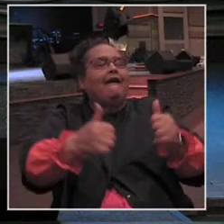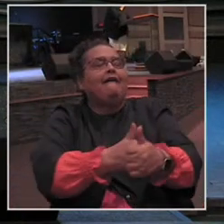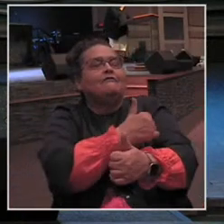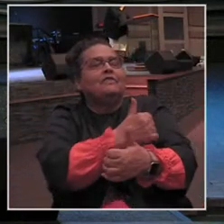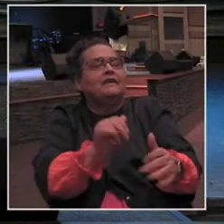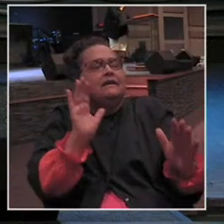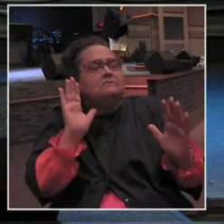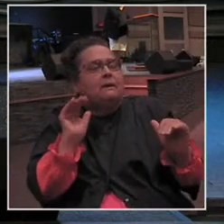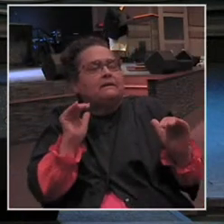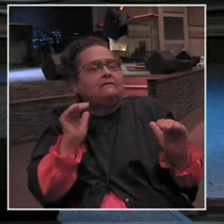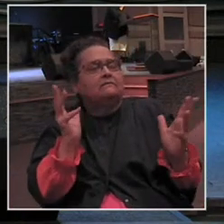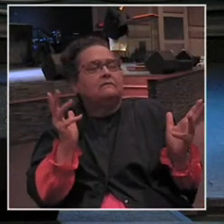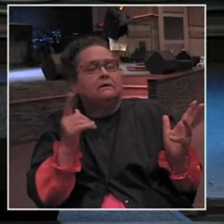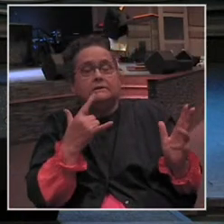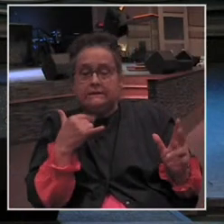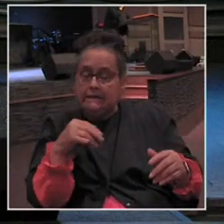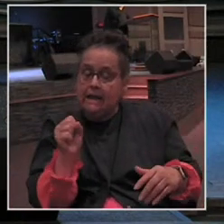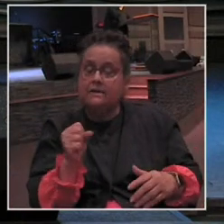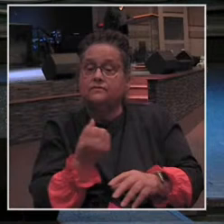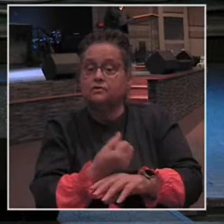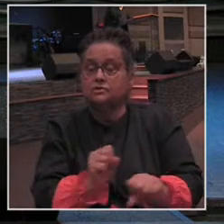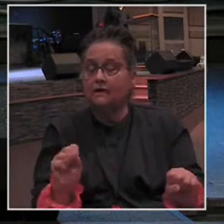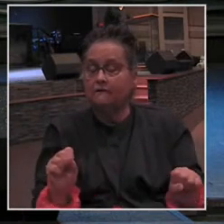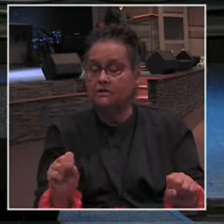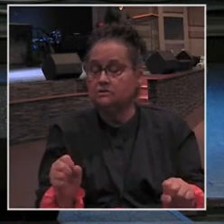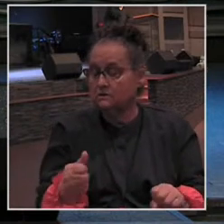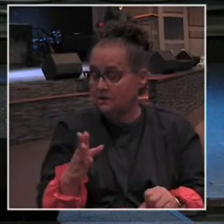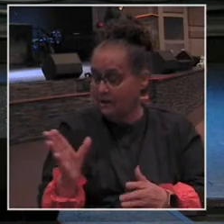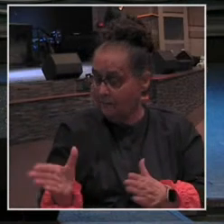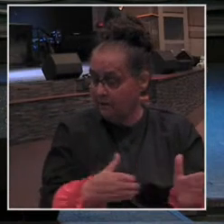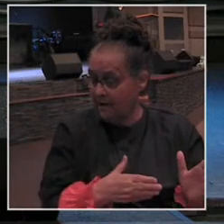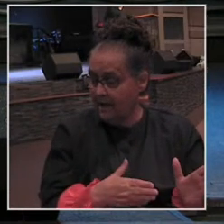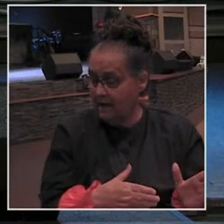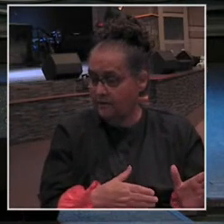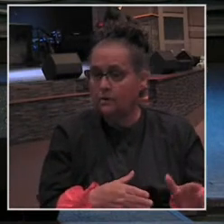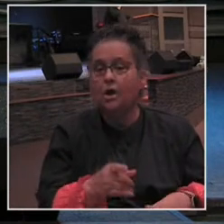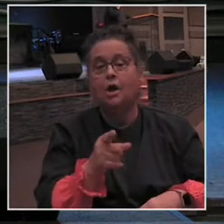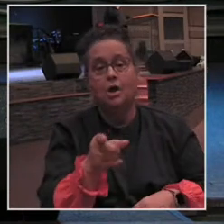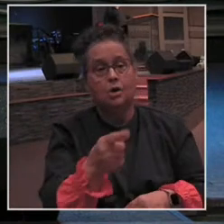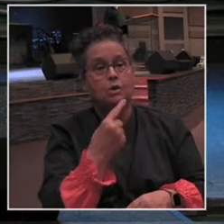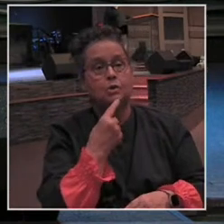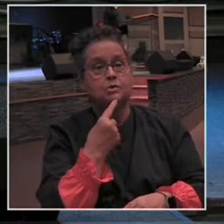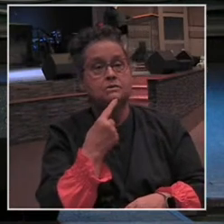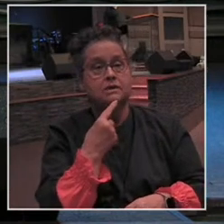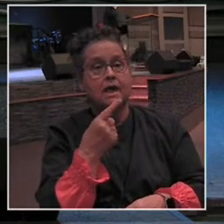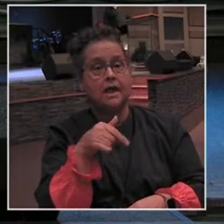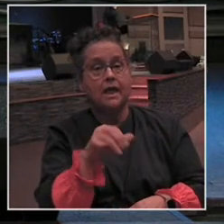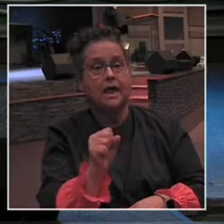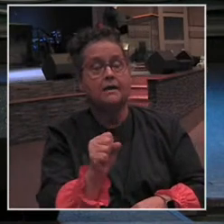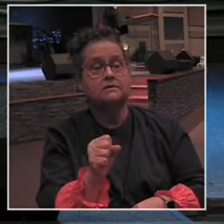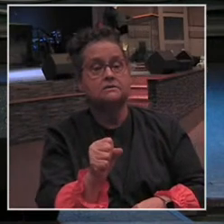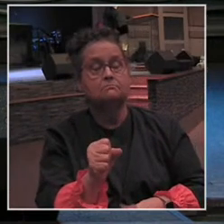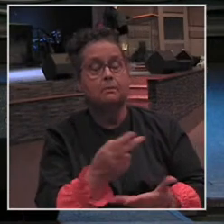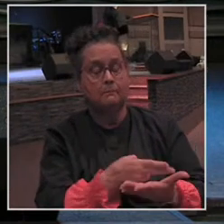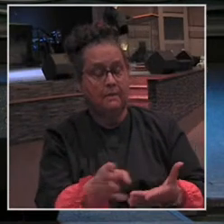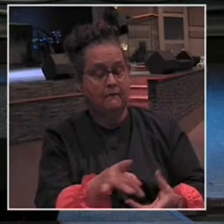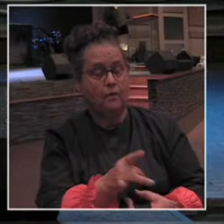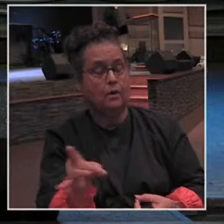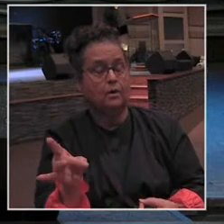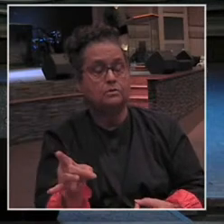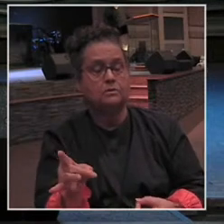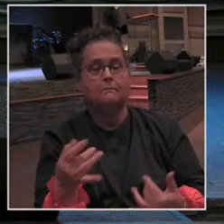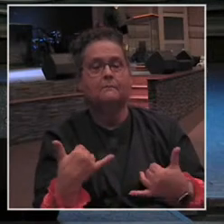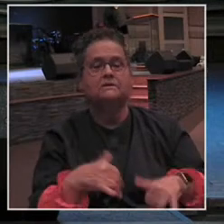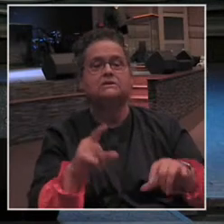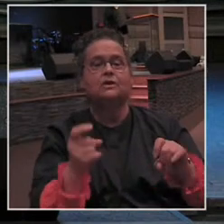expectation. He said yes to the salvation that God planned, and you've said yes to the salvation that God has planned too by getting the Holy Ghost, but